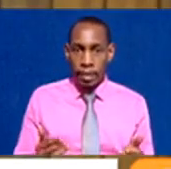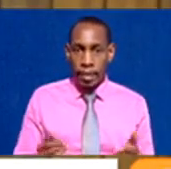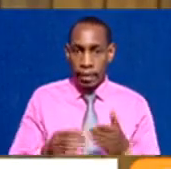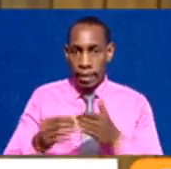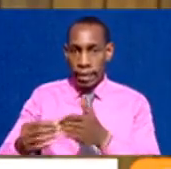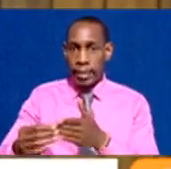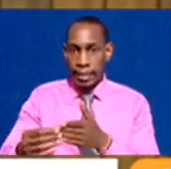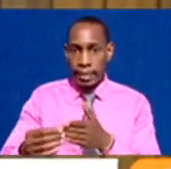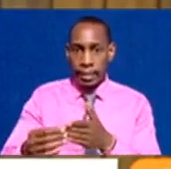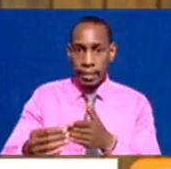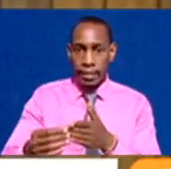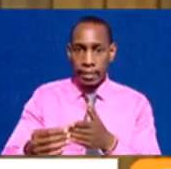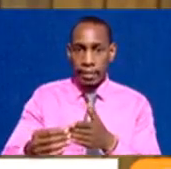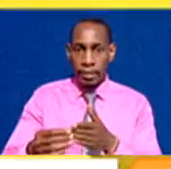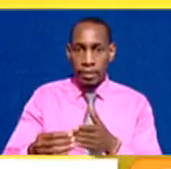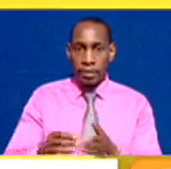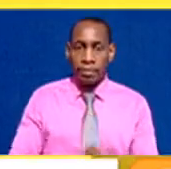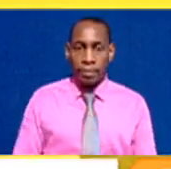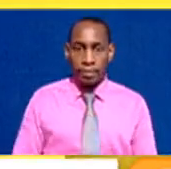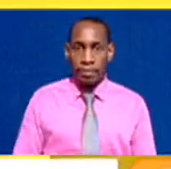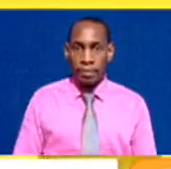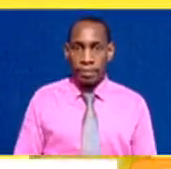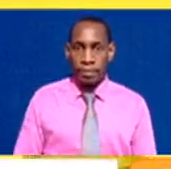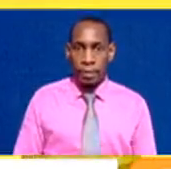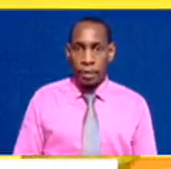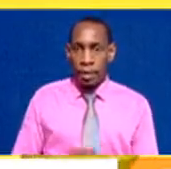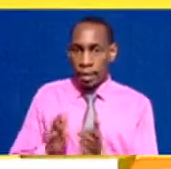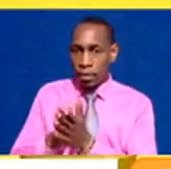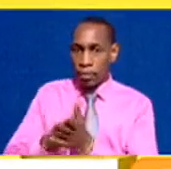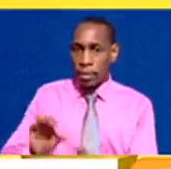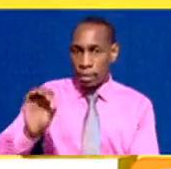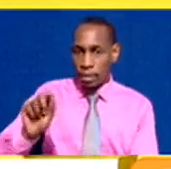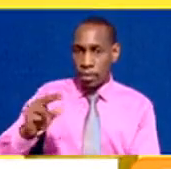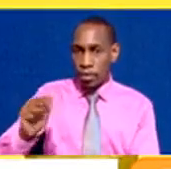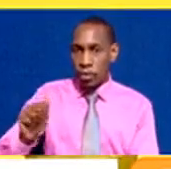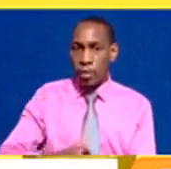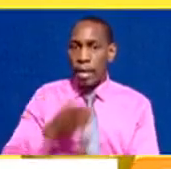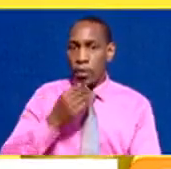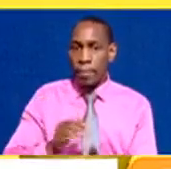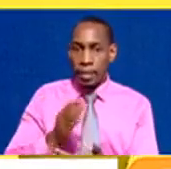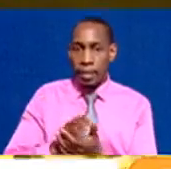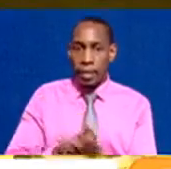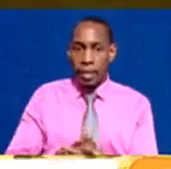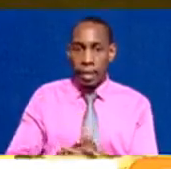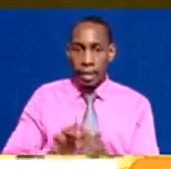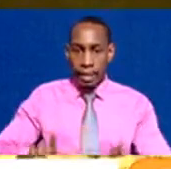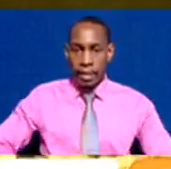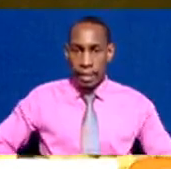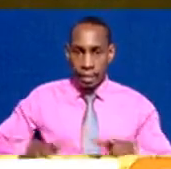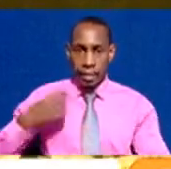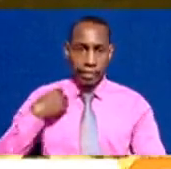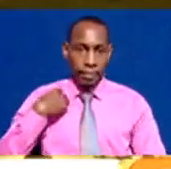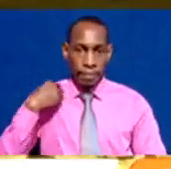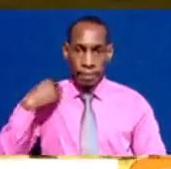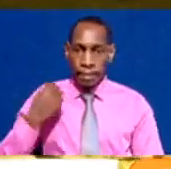on the path towards sainthood. Anyolo eulogized Cardinal Otunga as a man who lived a selfless life in service